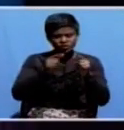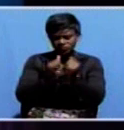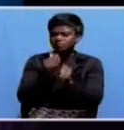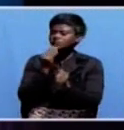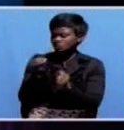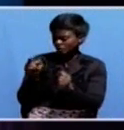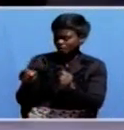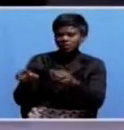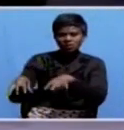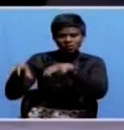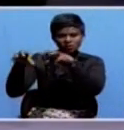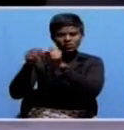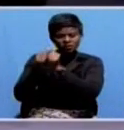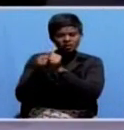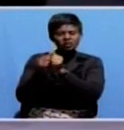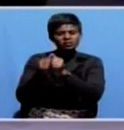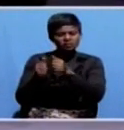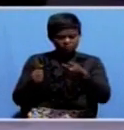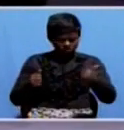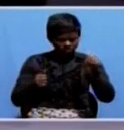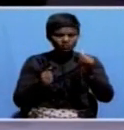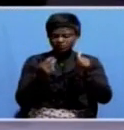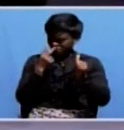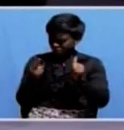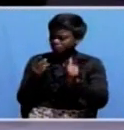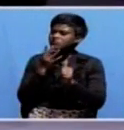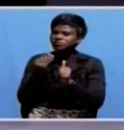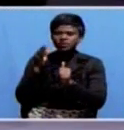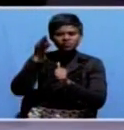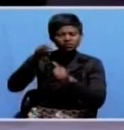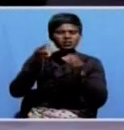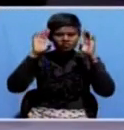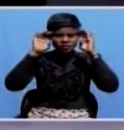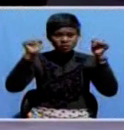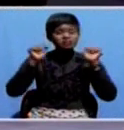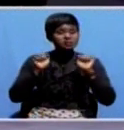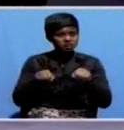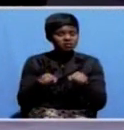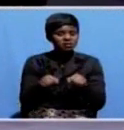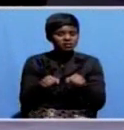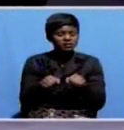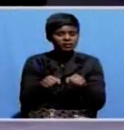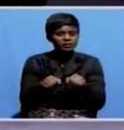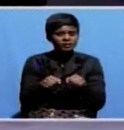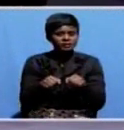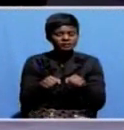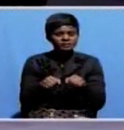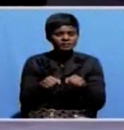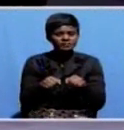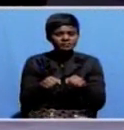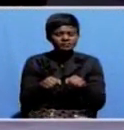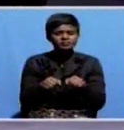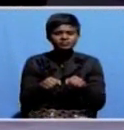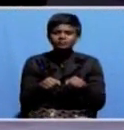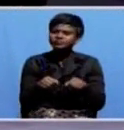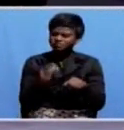I saw a president. Way back at Kawambwa. Did you ever, in your wildest thoughts, no, because at that time you would have a